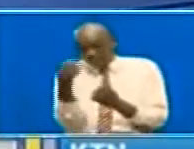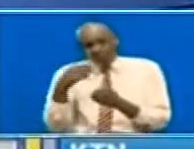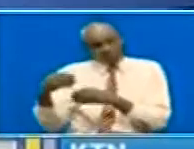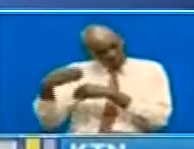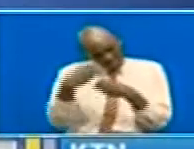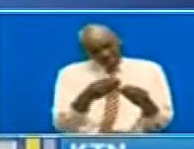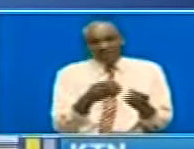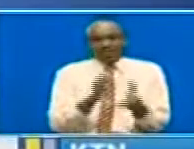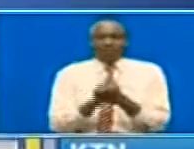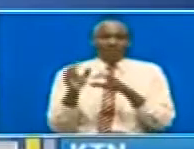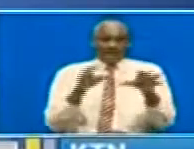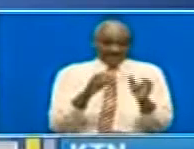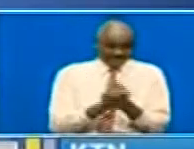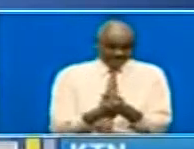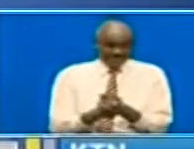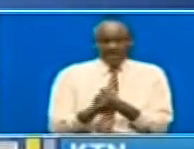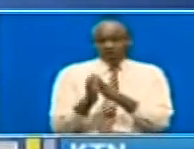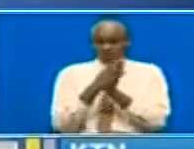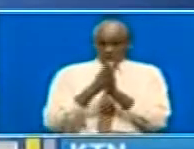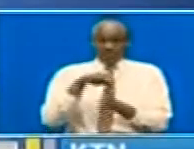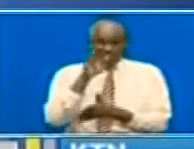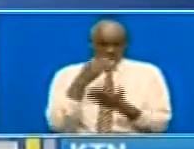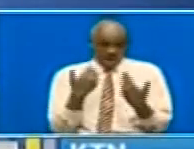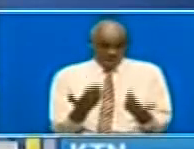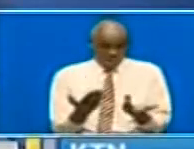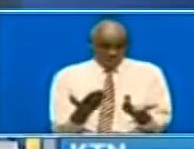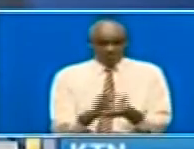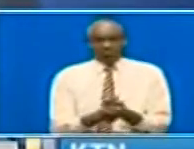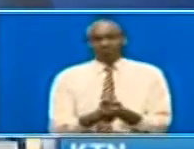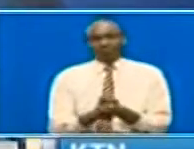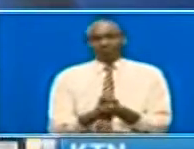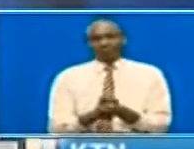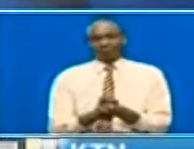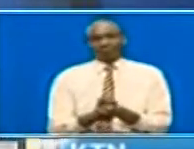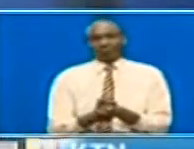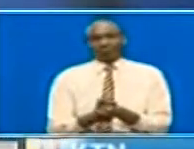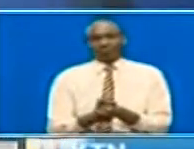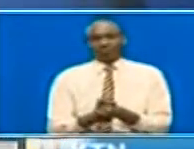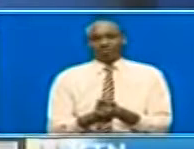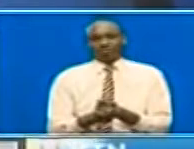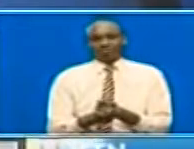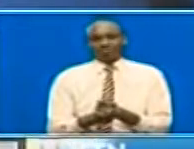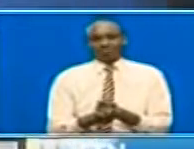their stocks into the market. Here's KTN's Doreen Bira with the details of that story.